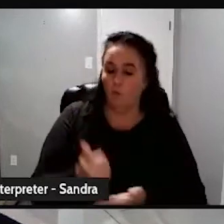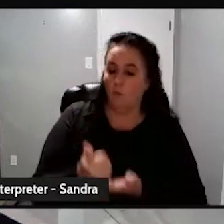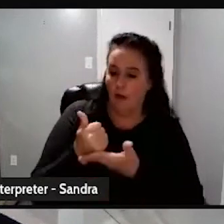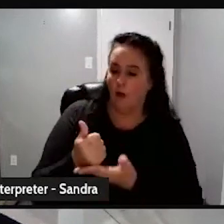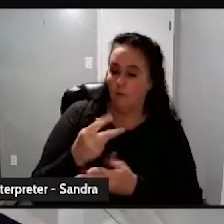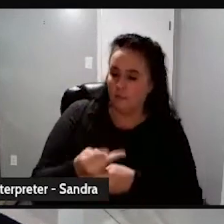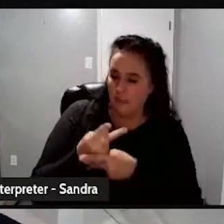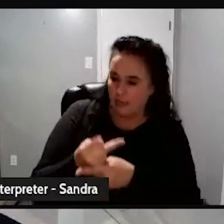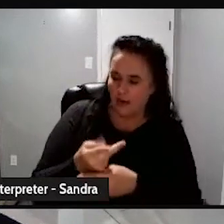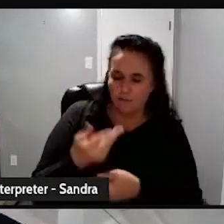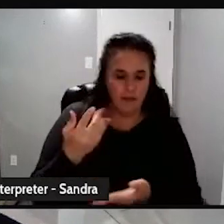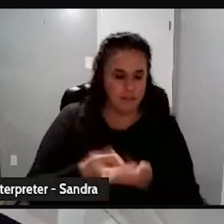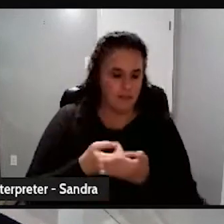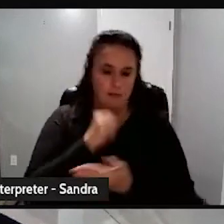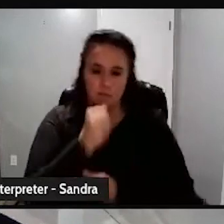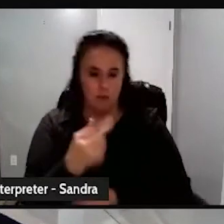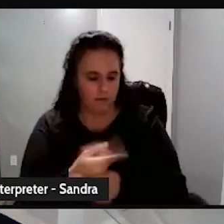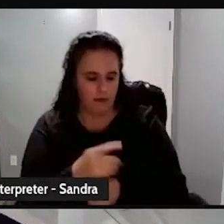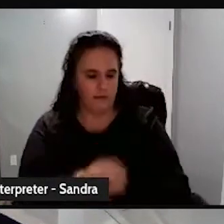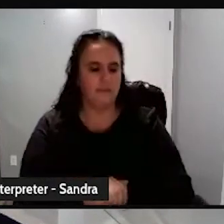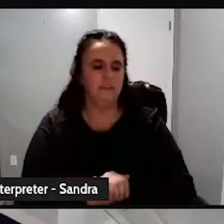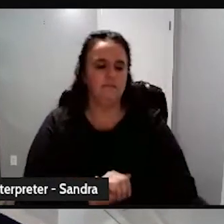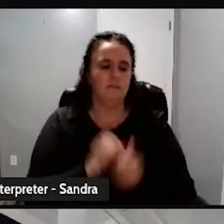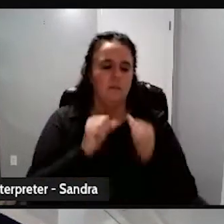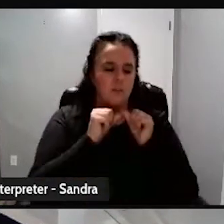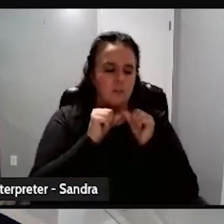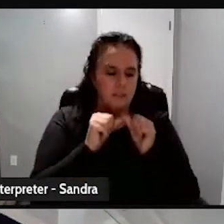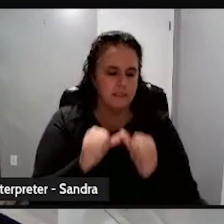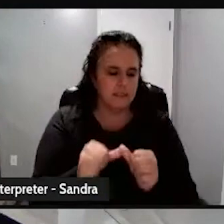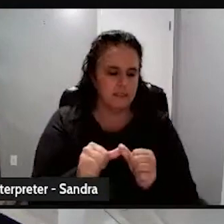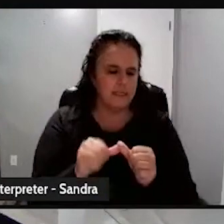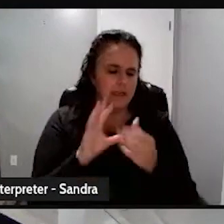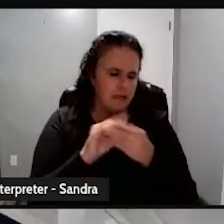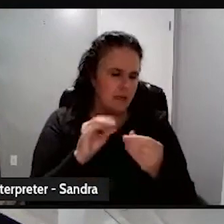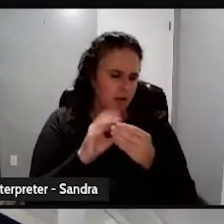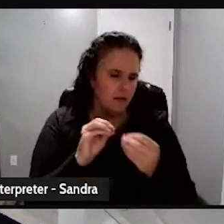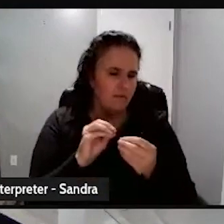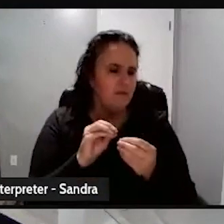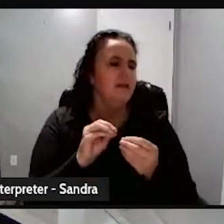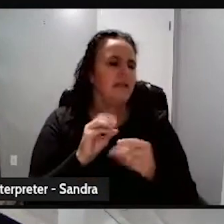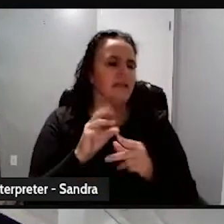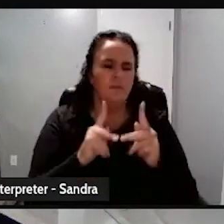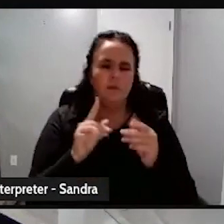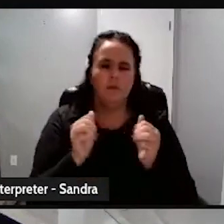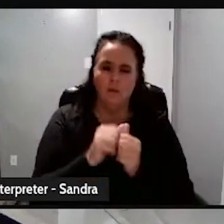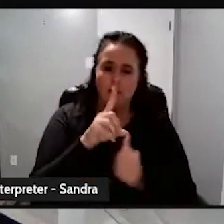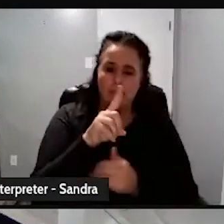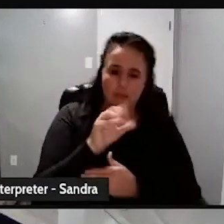especially because there's a consistent narrative that not just people with disabilities, but that women